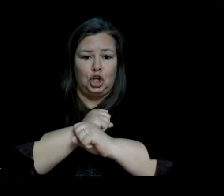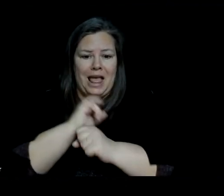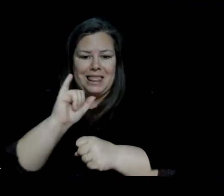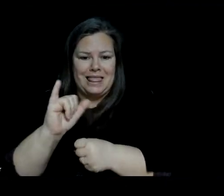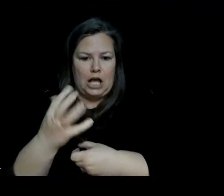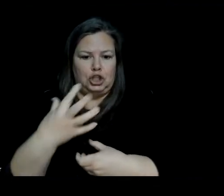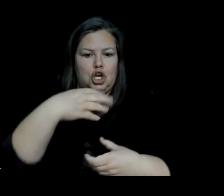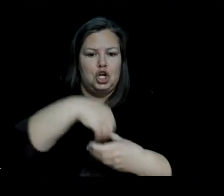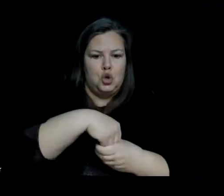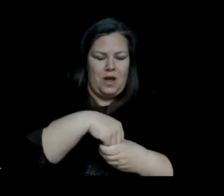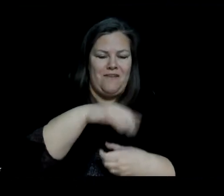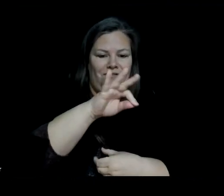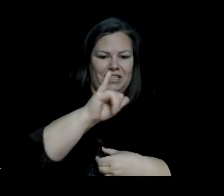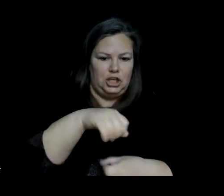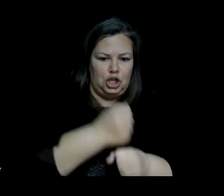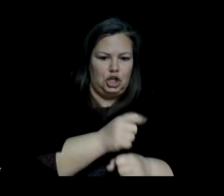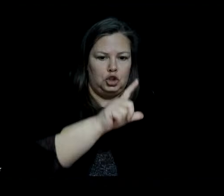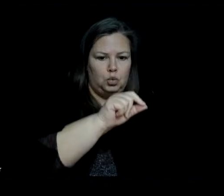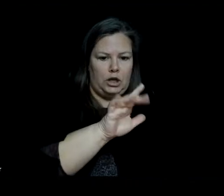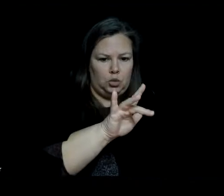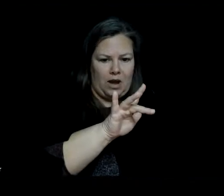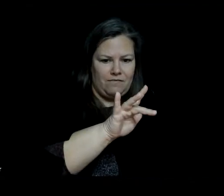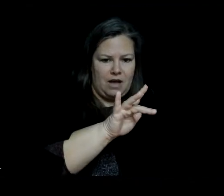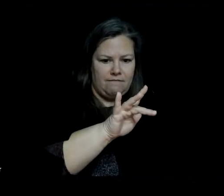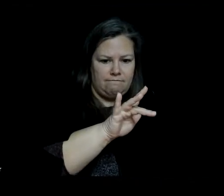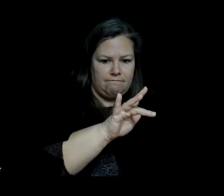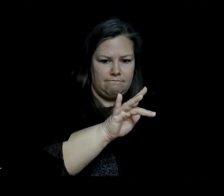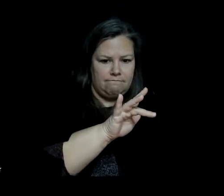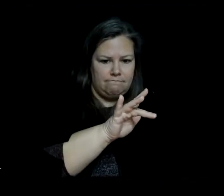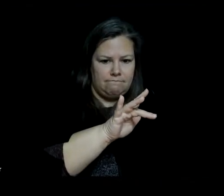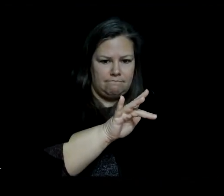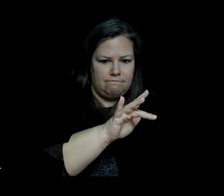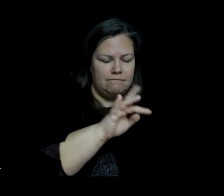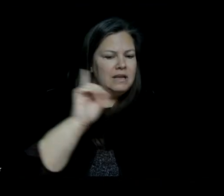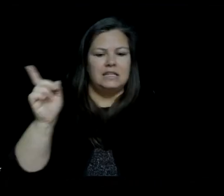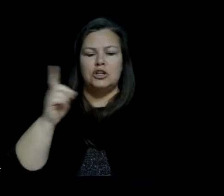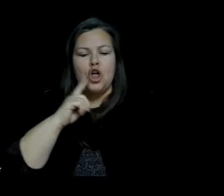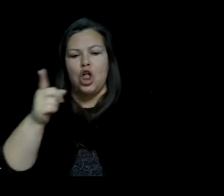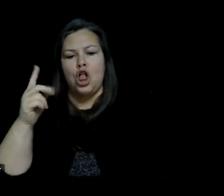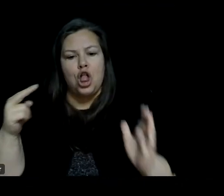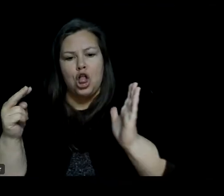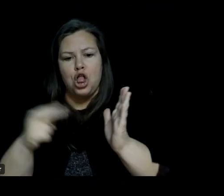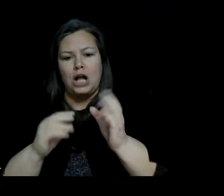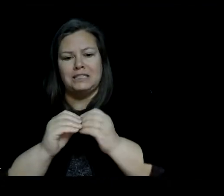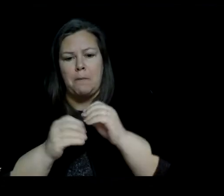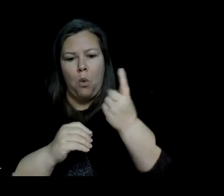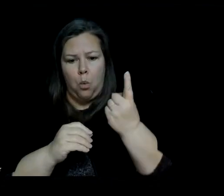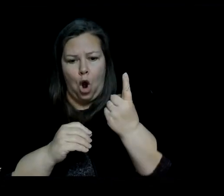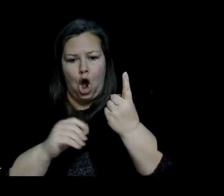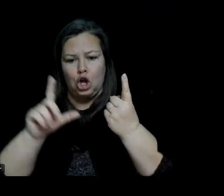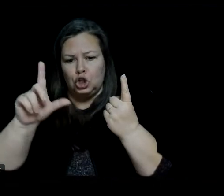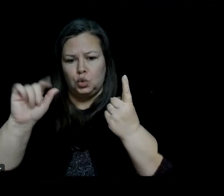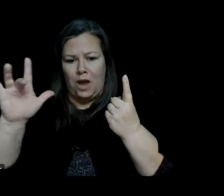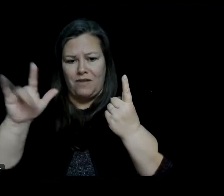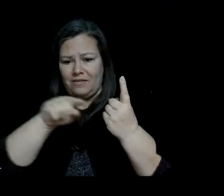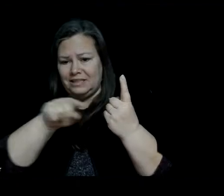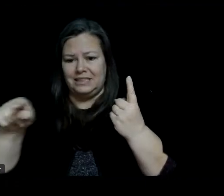year 2025. Right. He's under number one, Oh. under 2025, it's